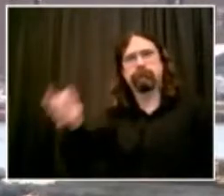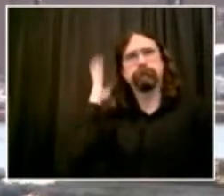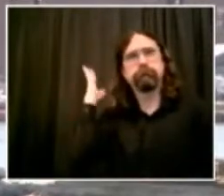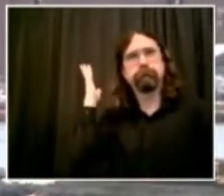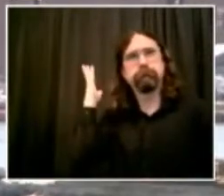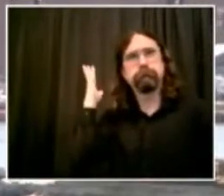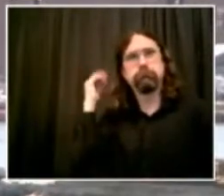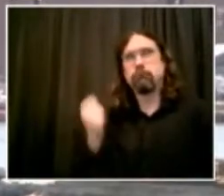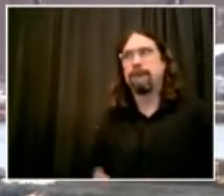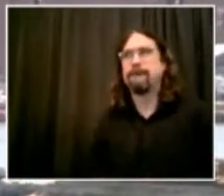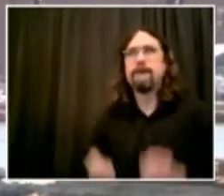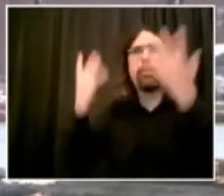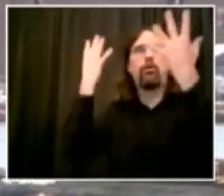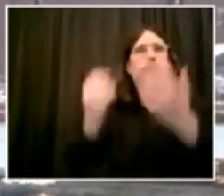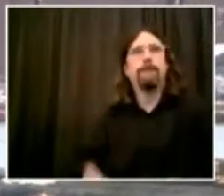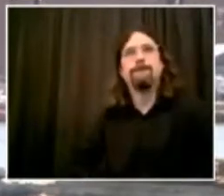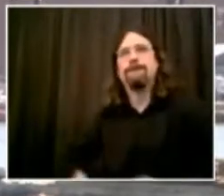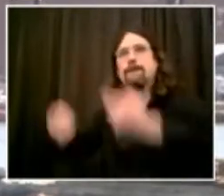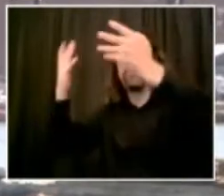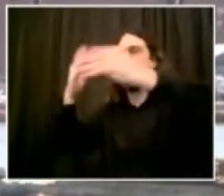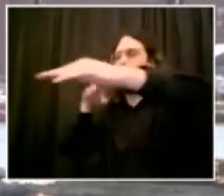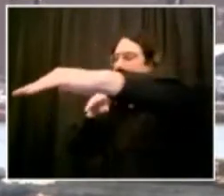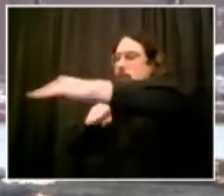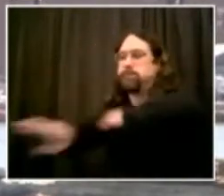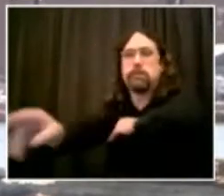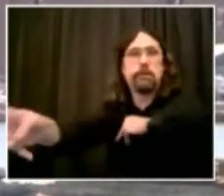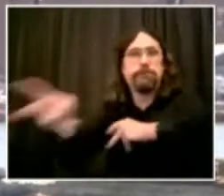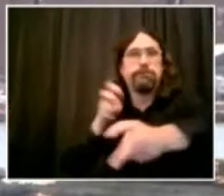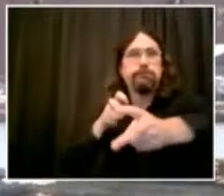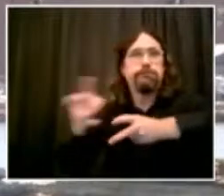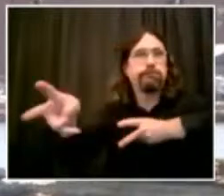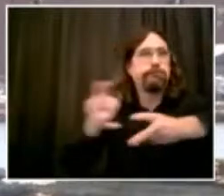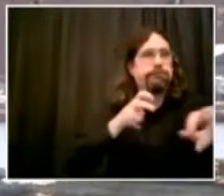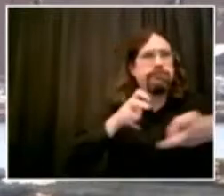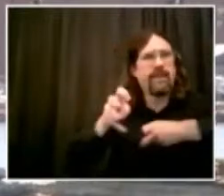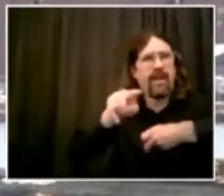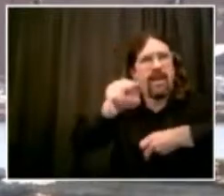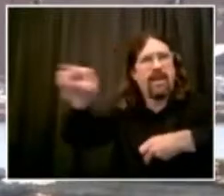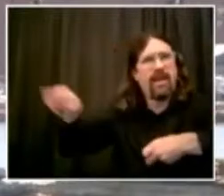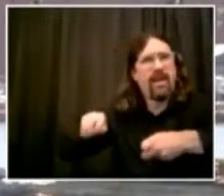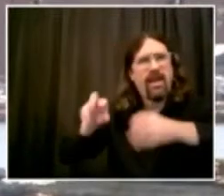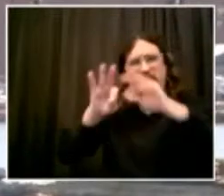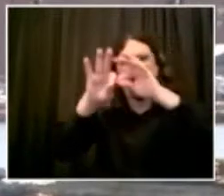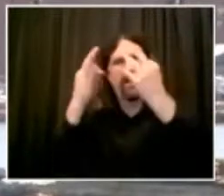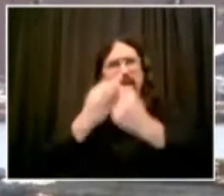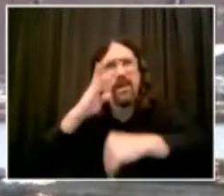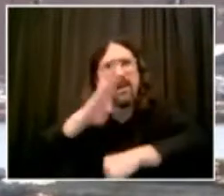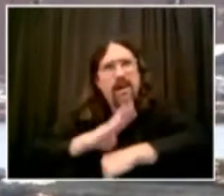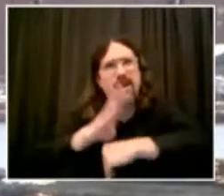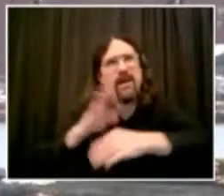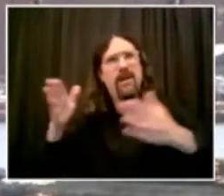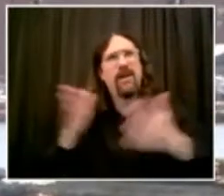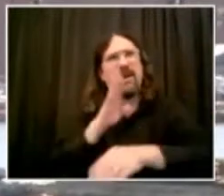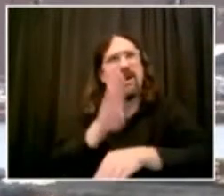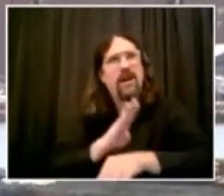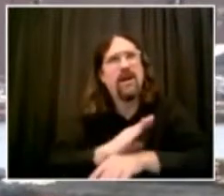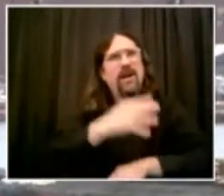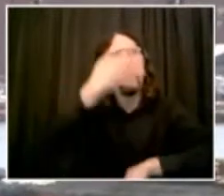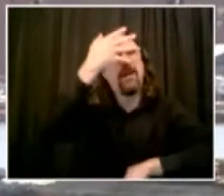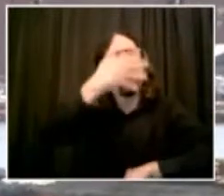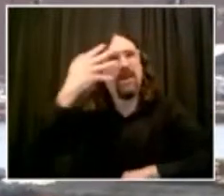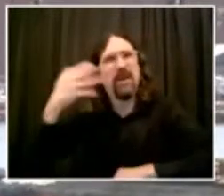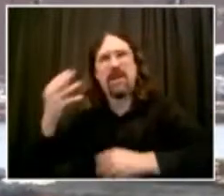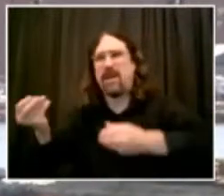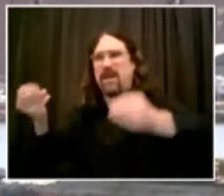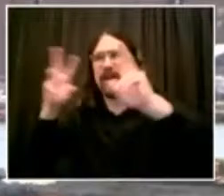whole life into building up those stores. That was a lot of people who were arrested, obviously, and in Midtown as well. But look, obviously